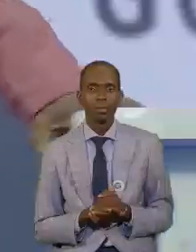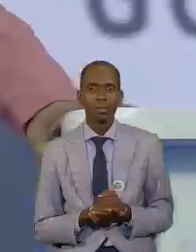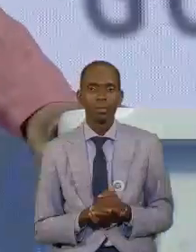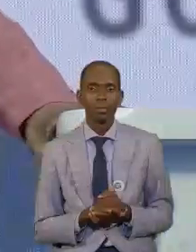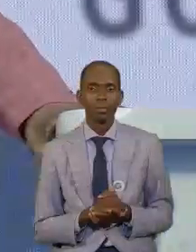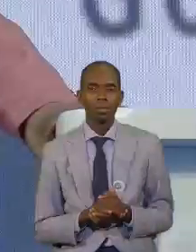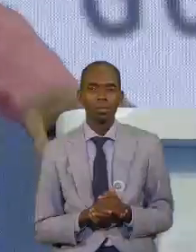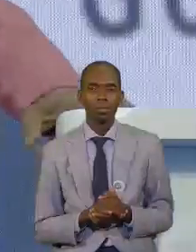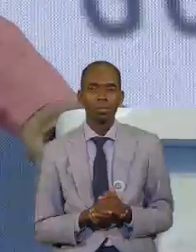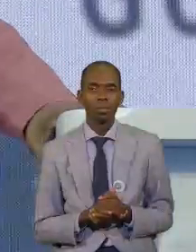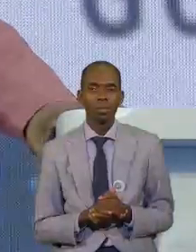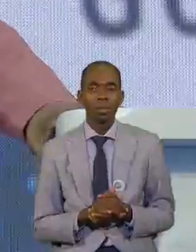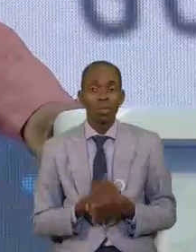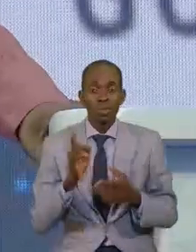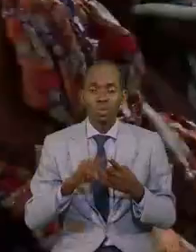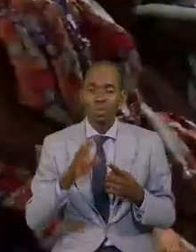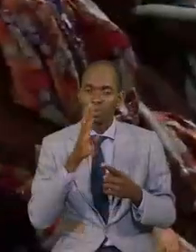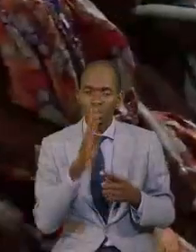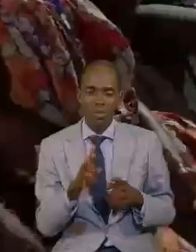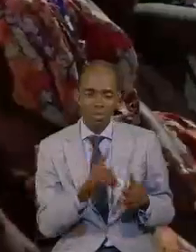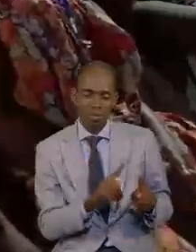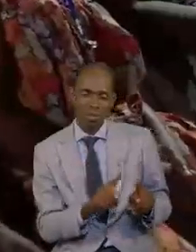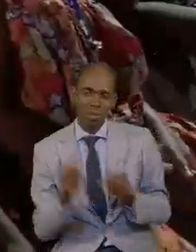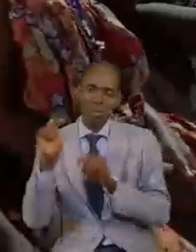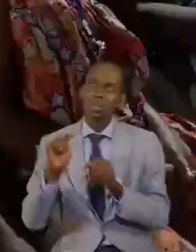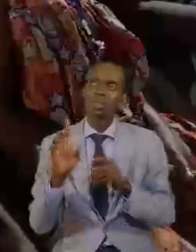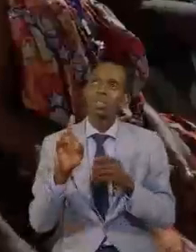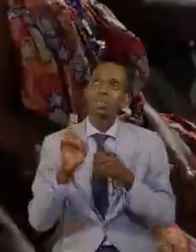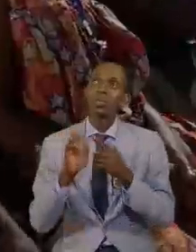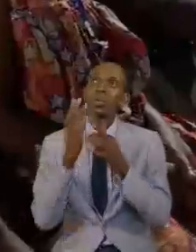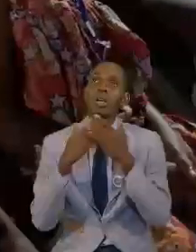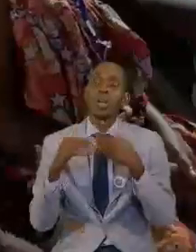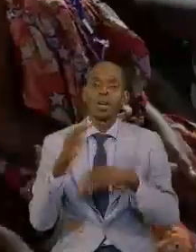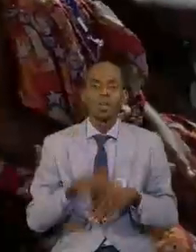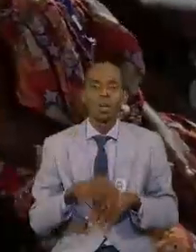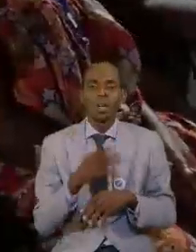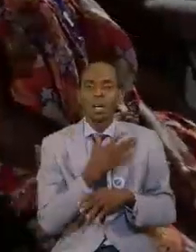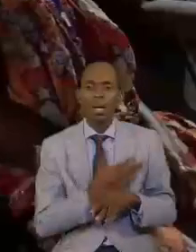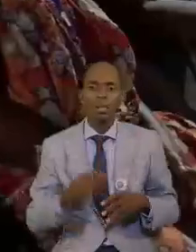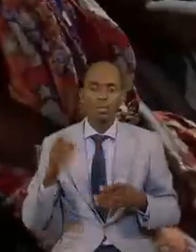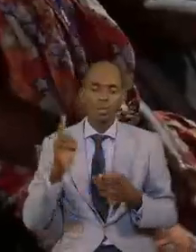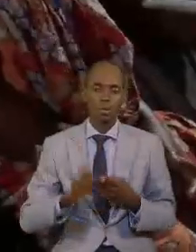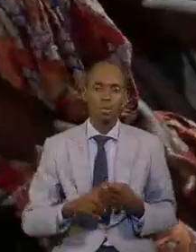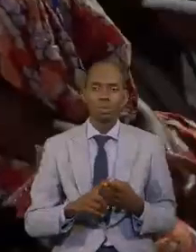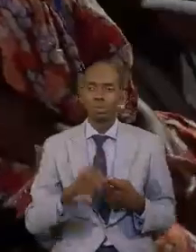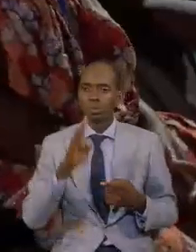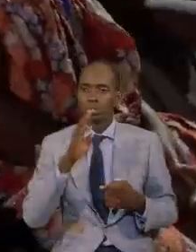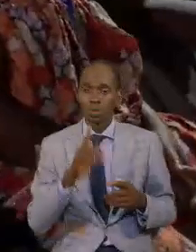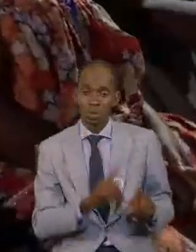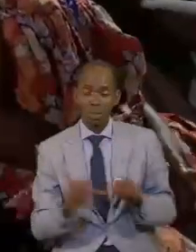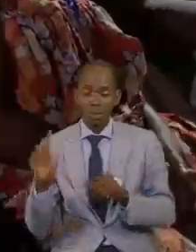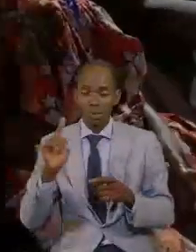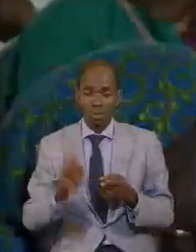To be translated to heaven and to be resurrected after you have died, and then you'll go to